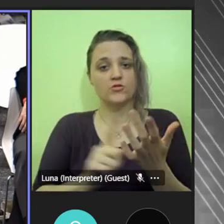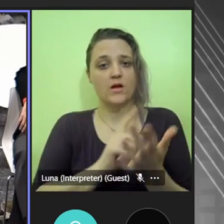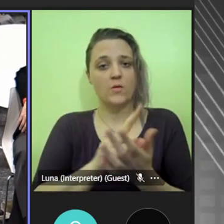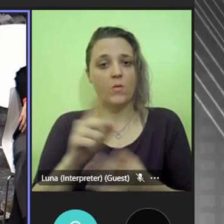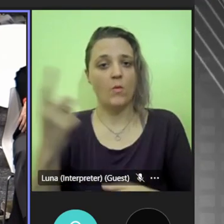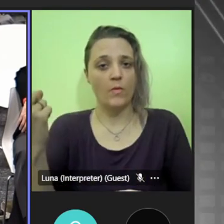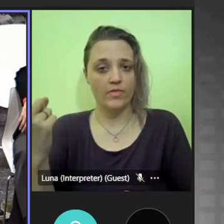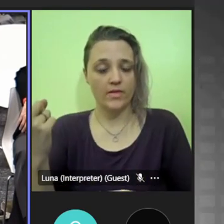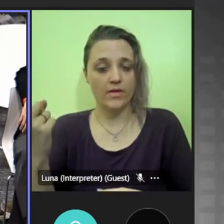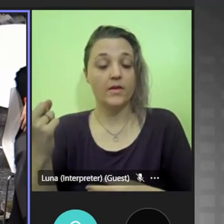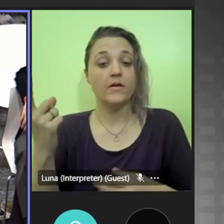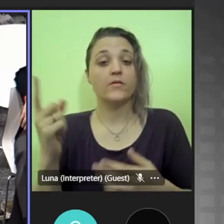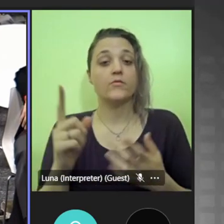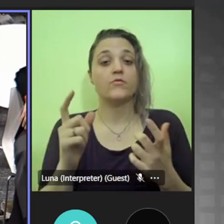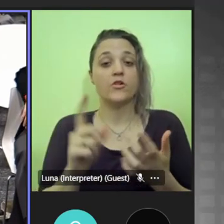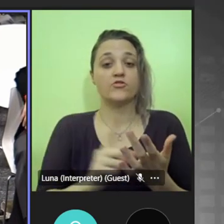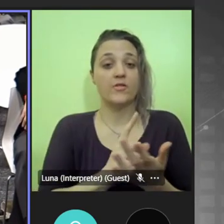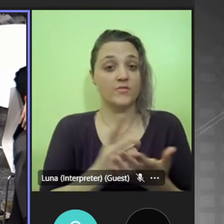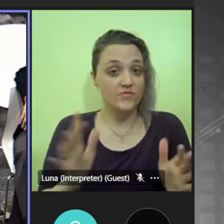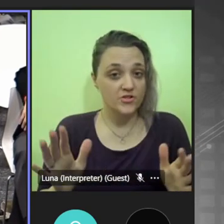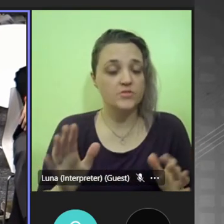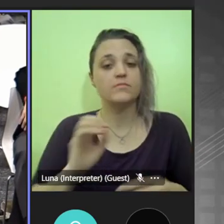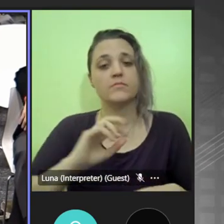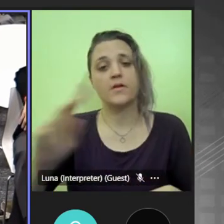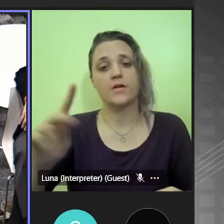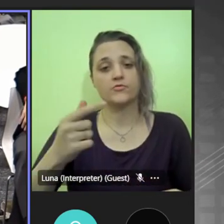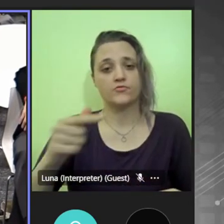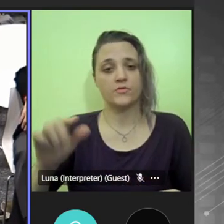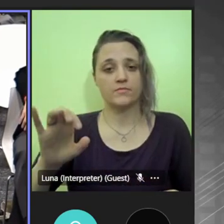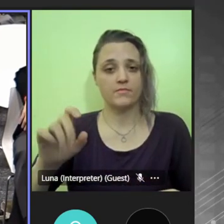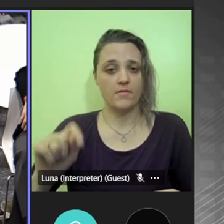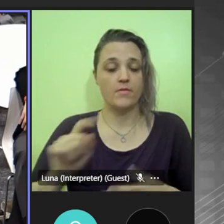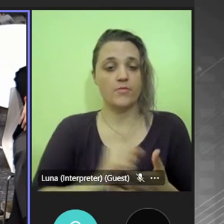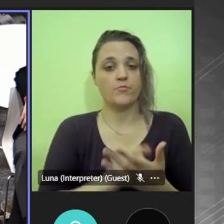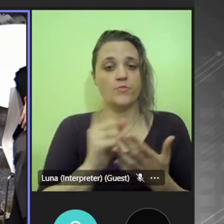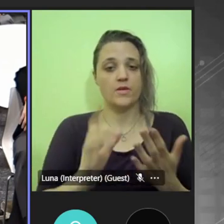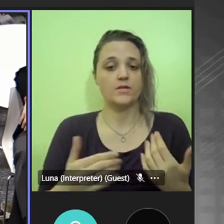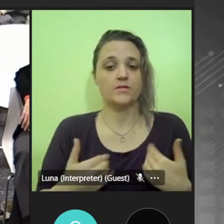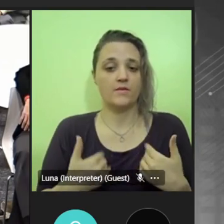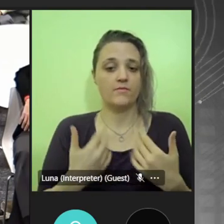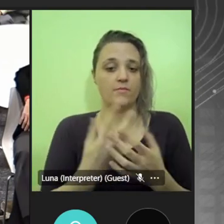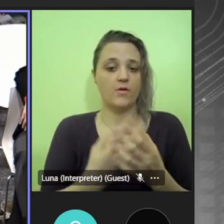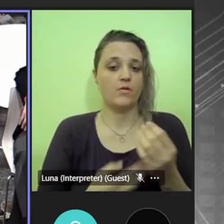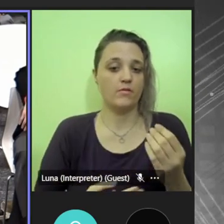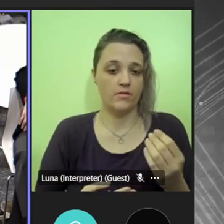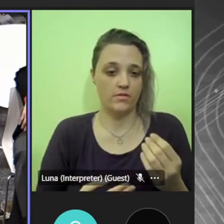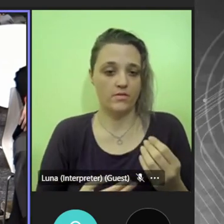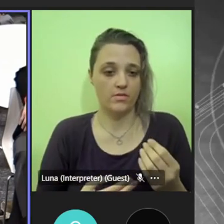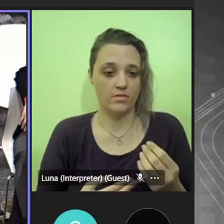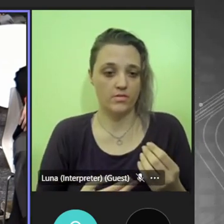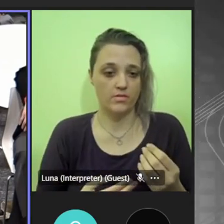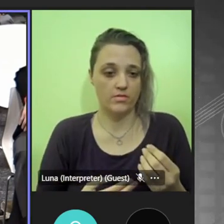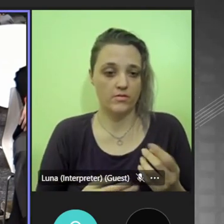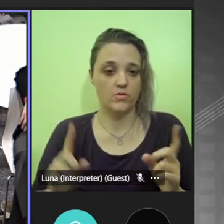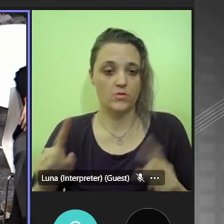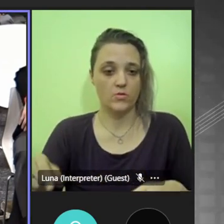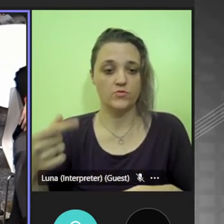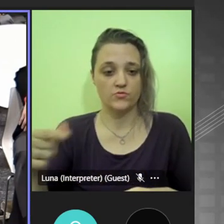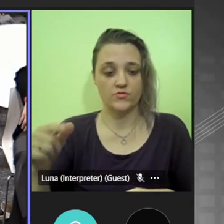on rush hour only. After rush hour, take it back up to Greenbelt. And then on weekends, have both places go